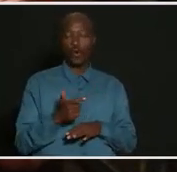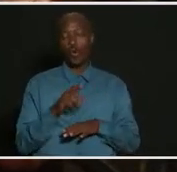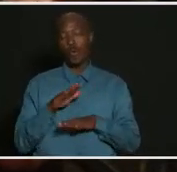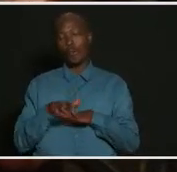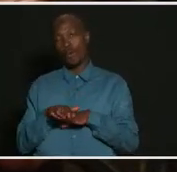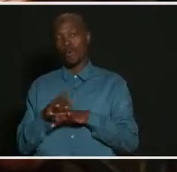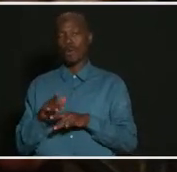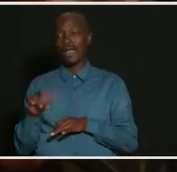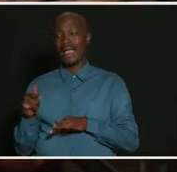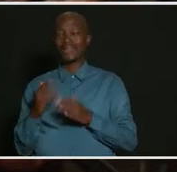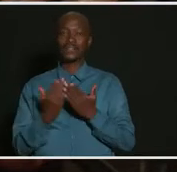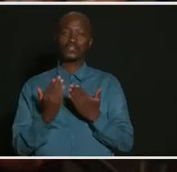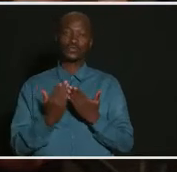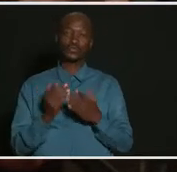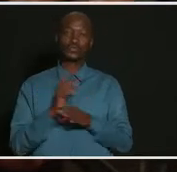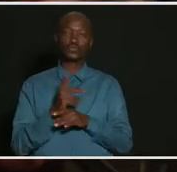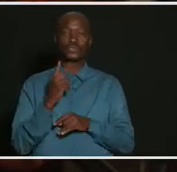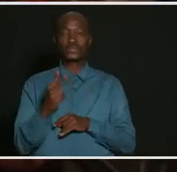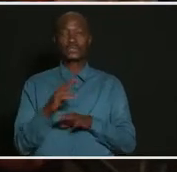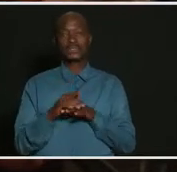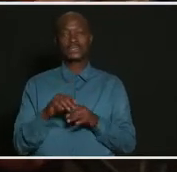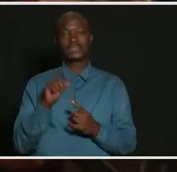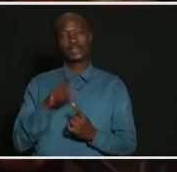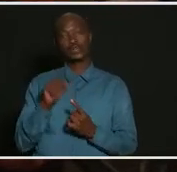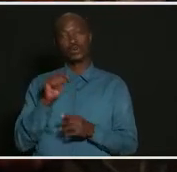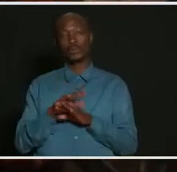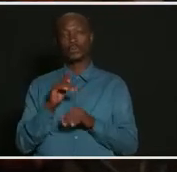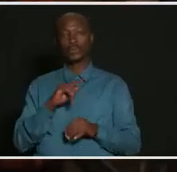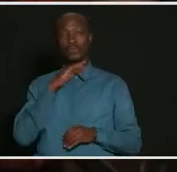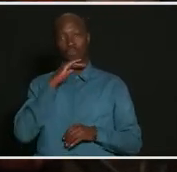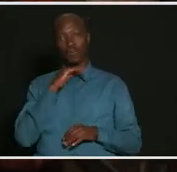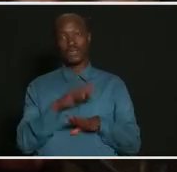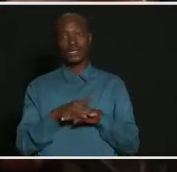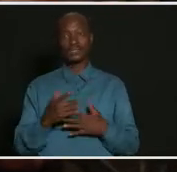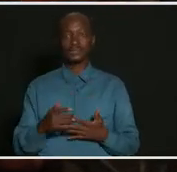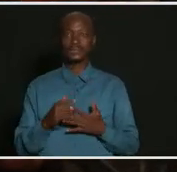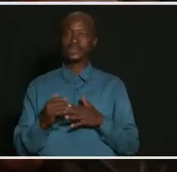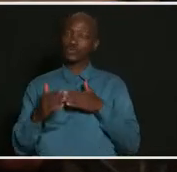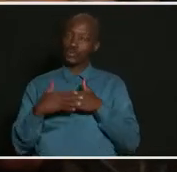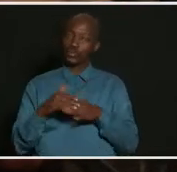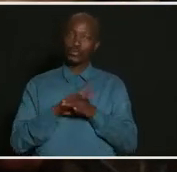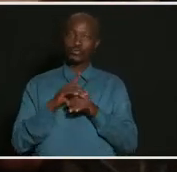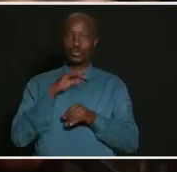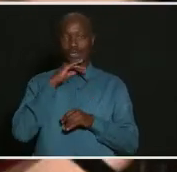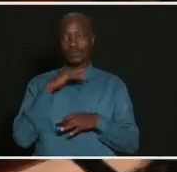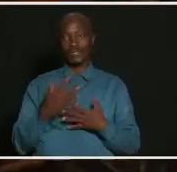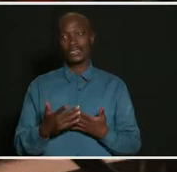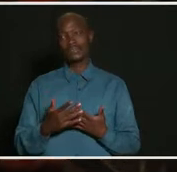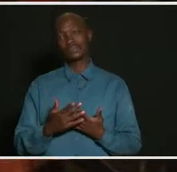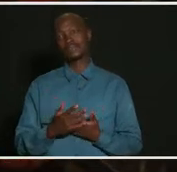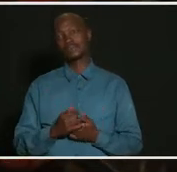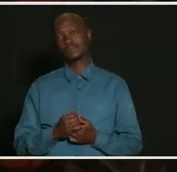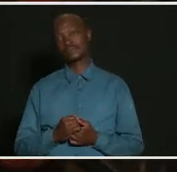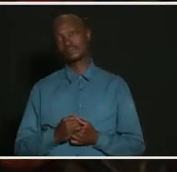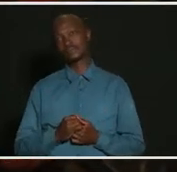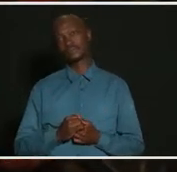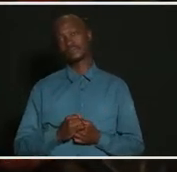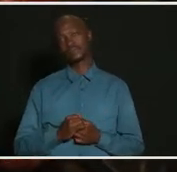other schools we have seen they will then opt for Africans that will lose a whole lot of African maturity on the outside